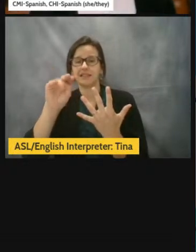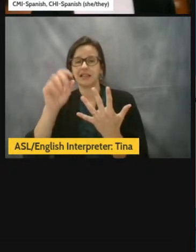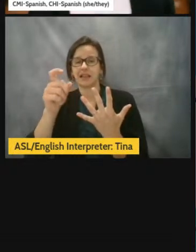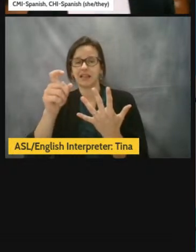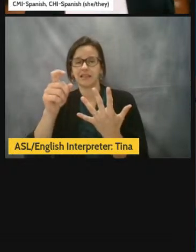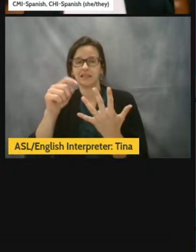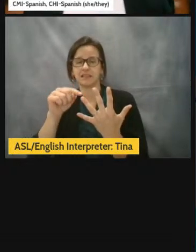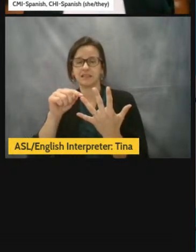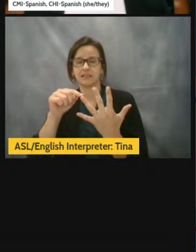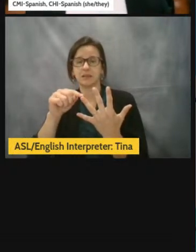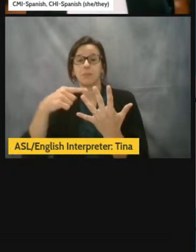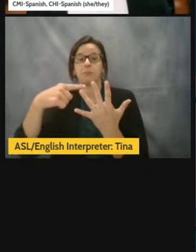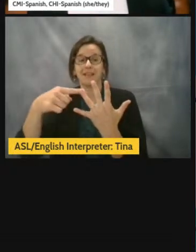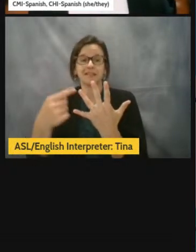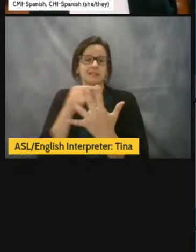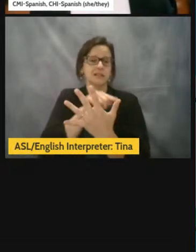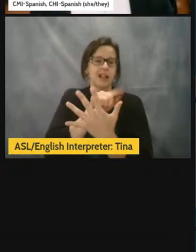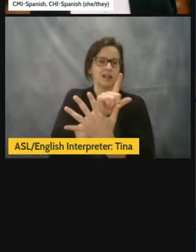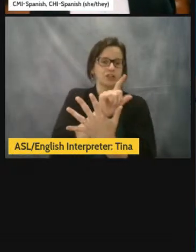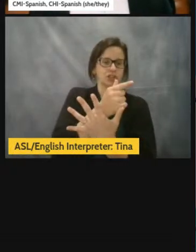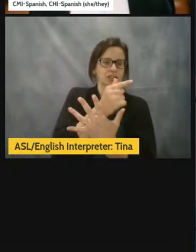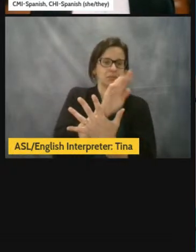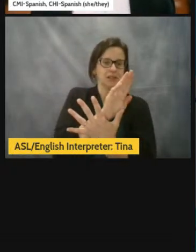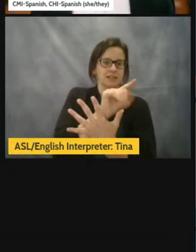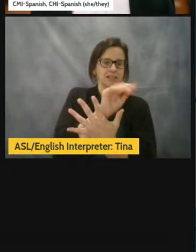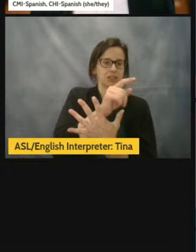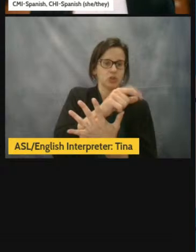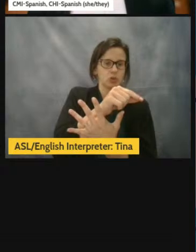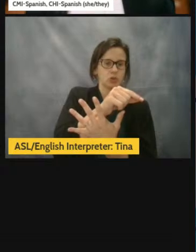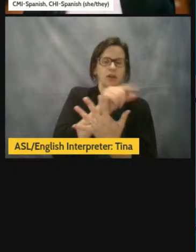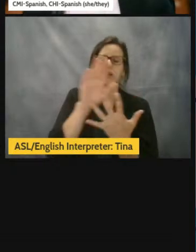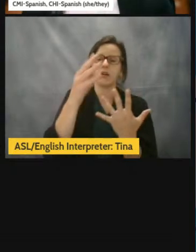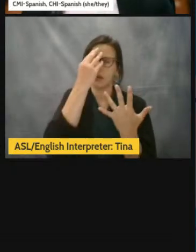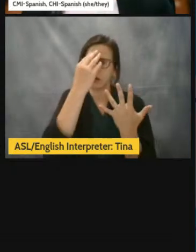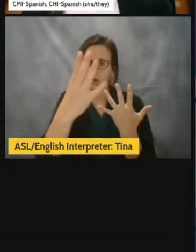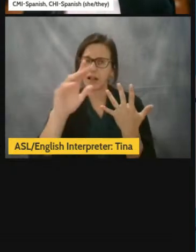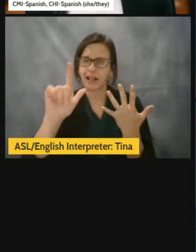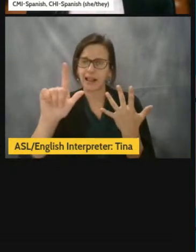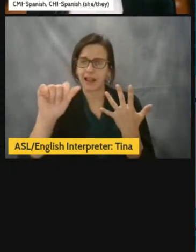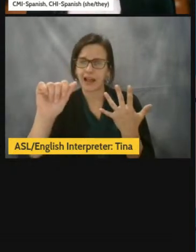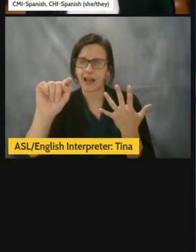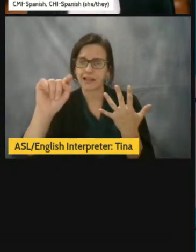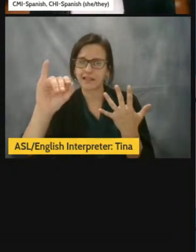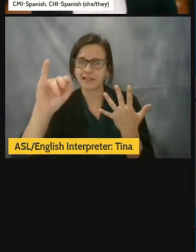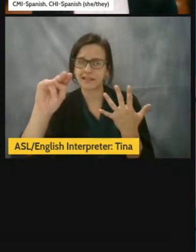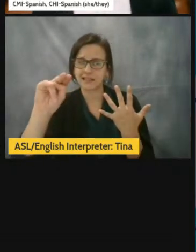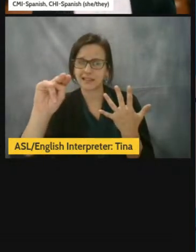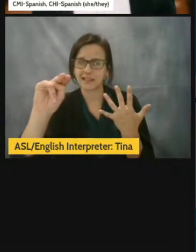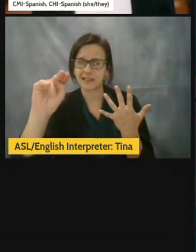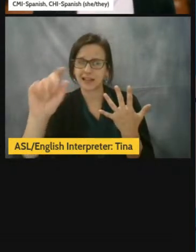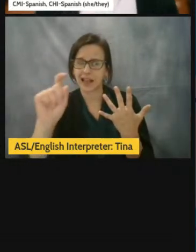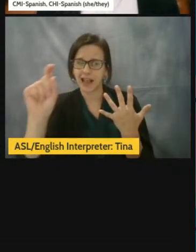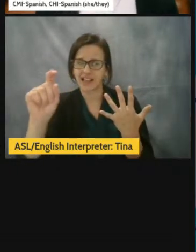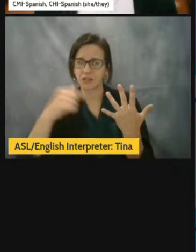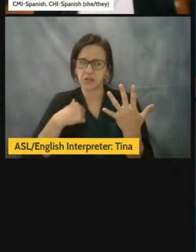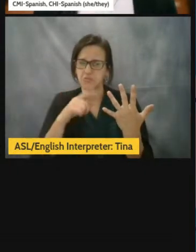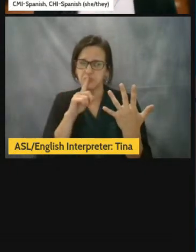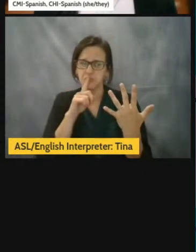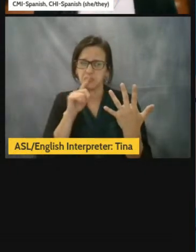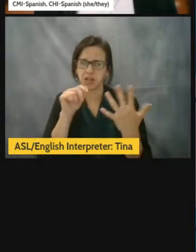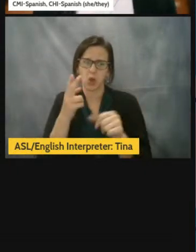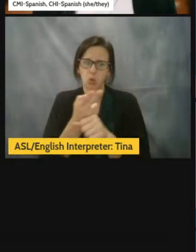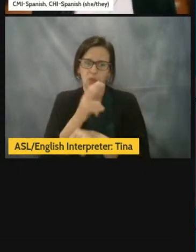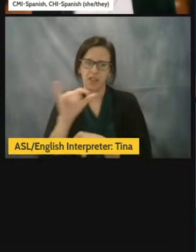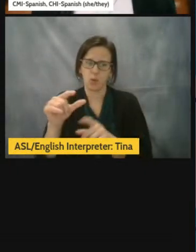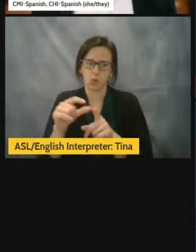I actually don't use the term Latinx to refer to the folks that I interpret for, because most of them, by and large, refer to themselves as